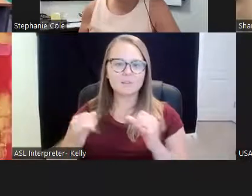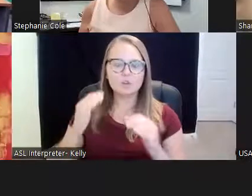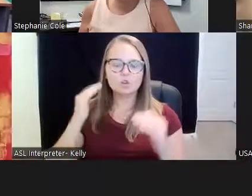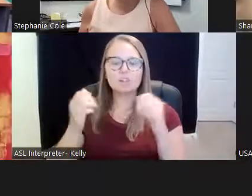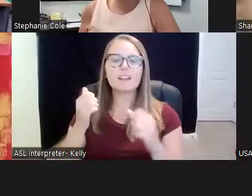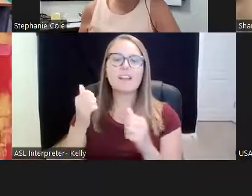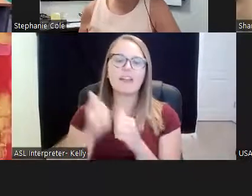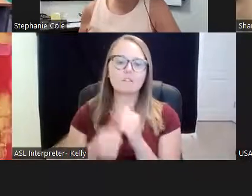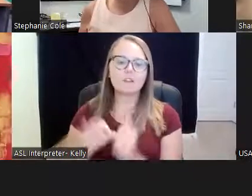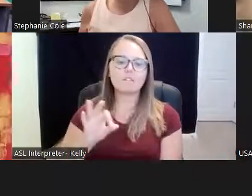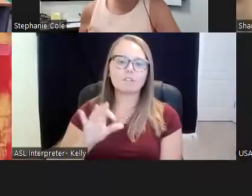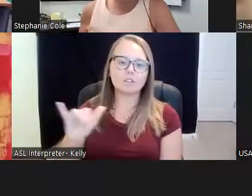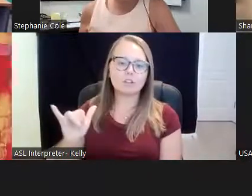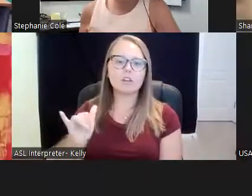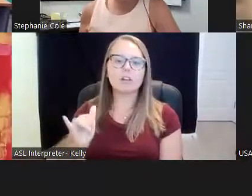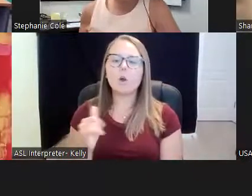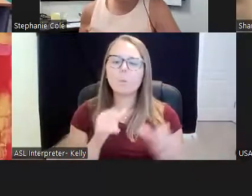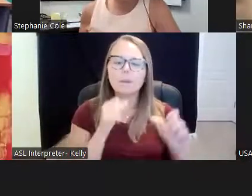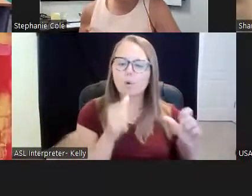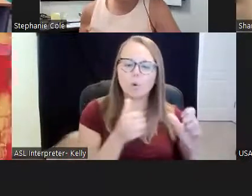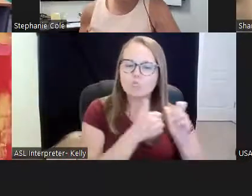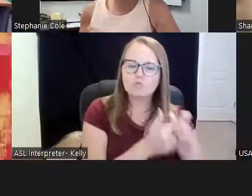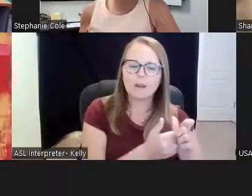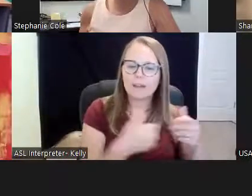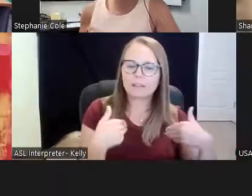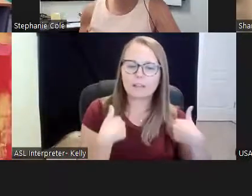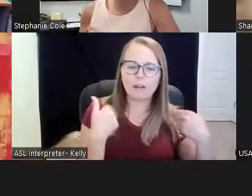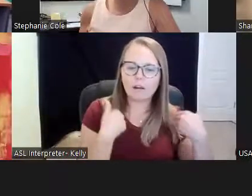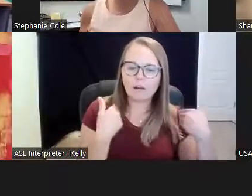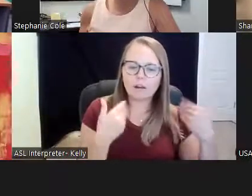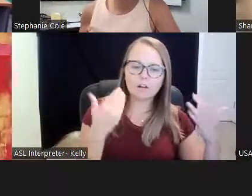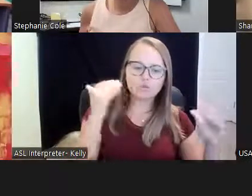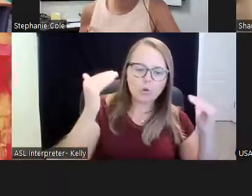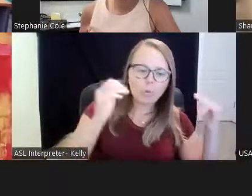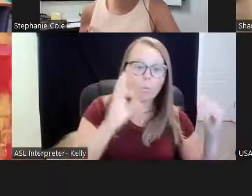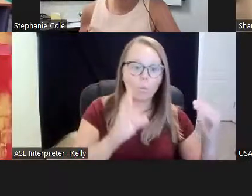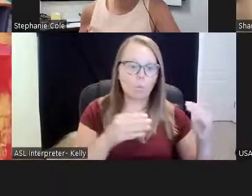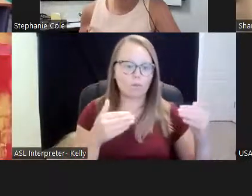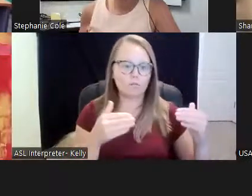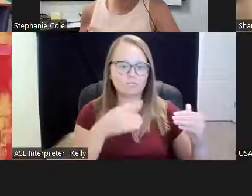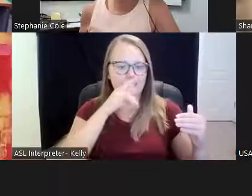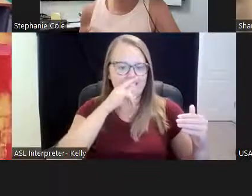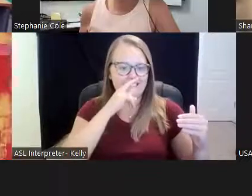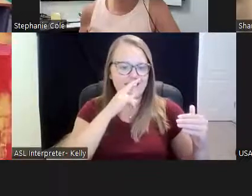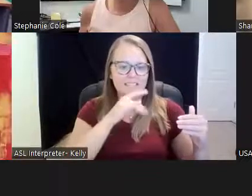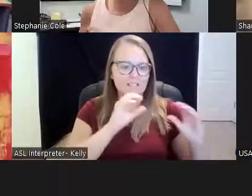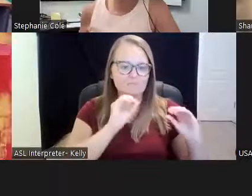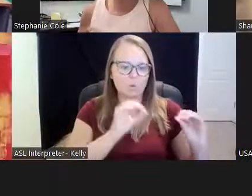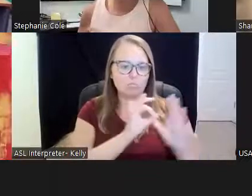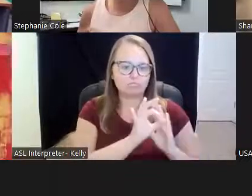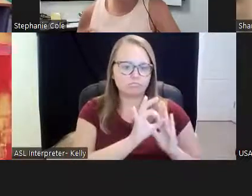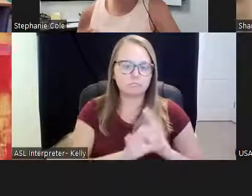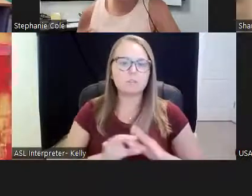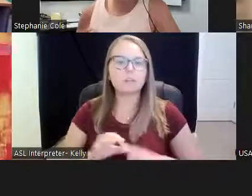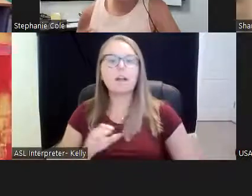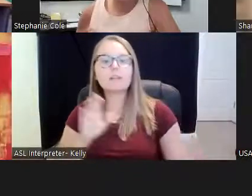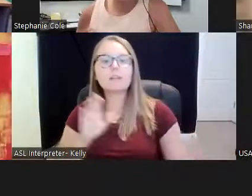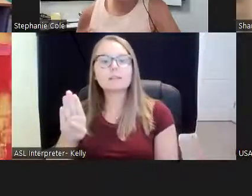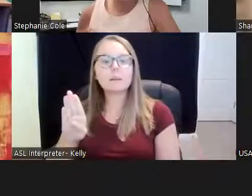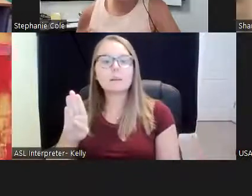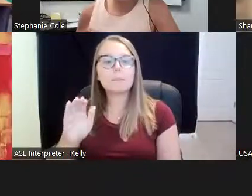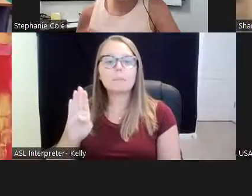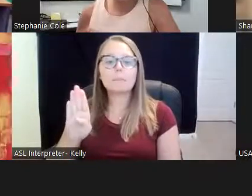don't track the youth and younger adult participants. Our next program is